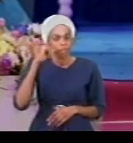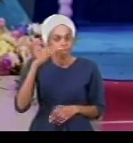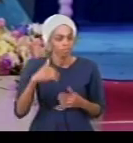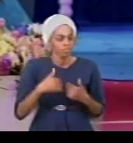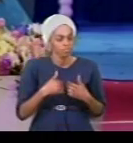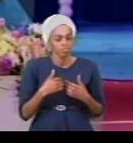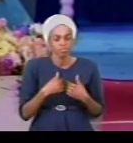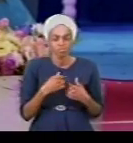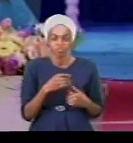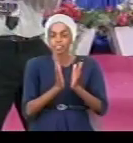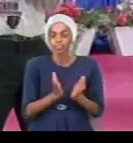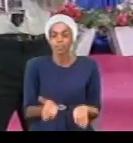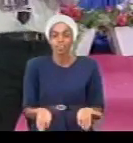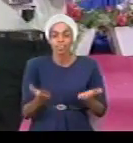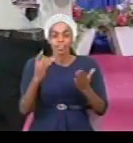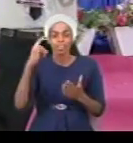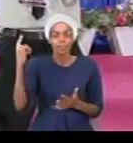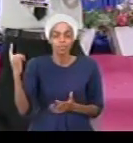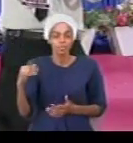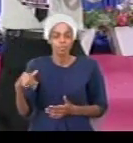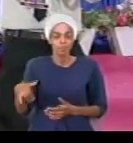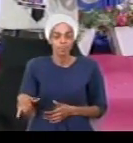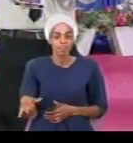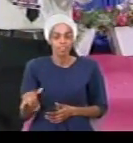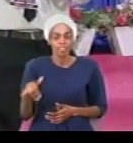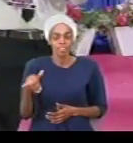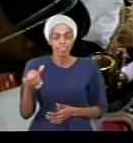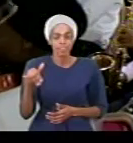but after Apostle's prayer